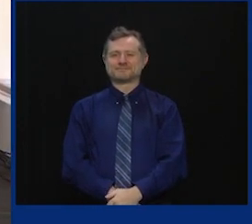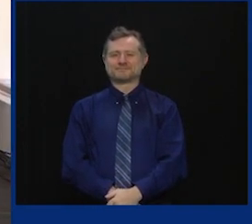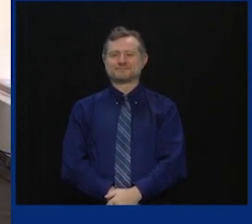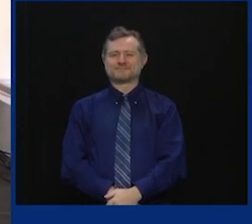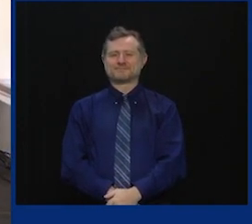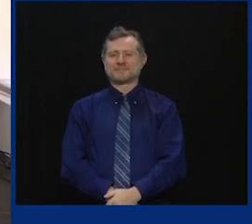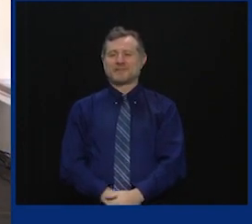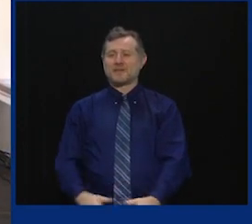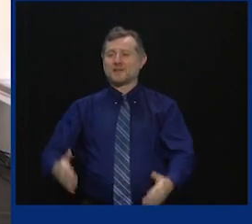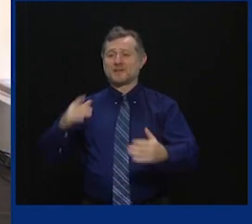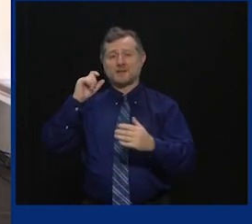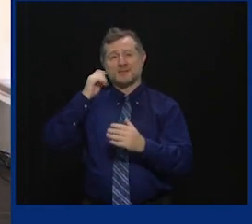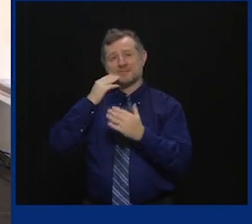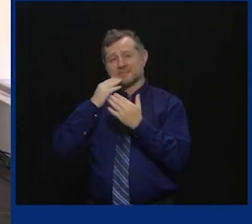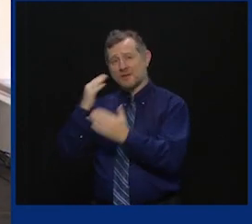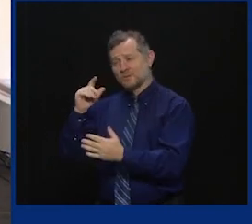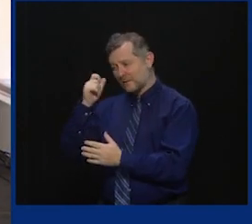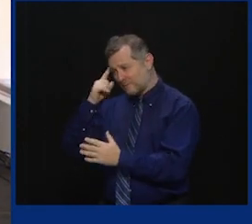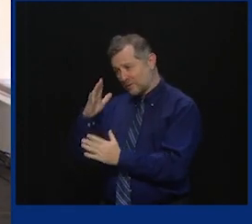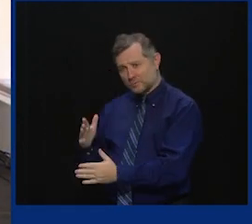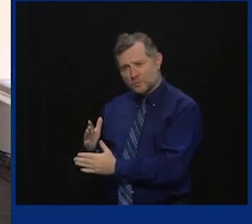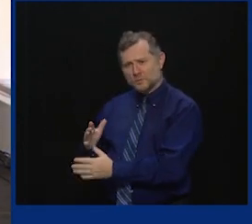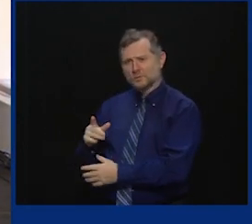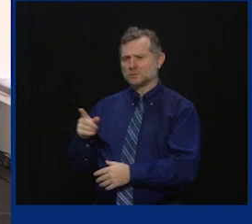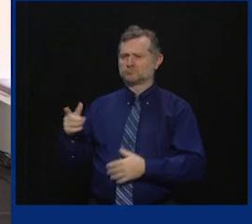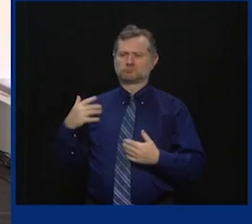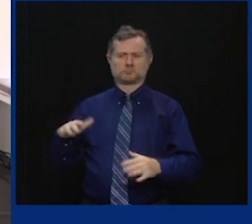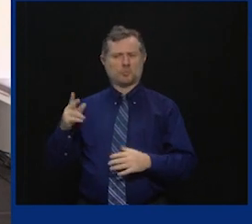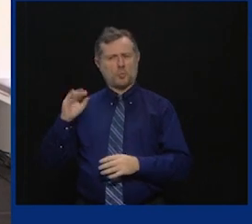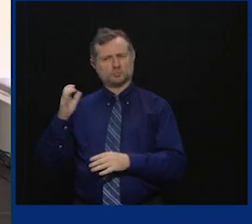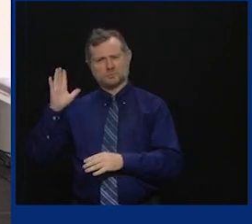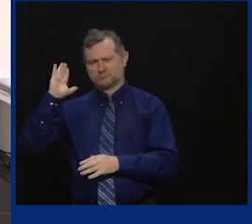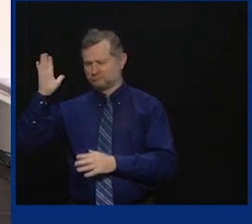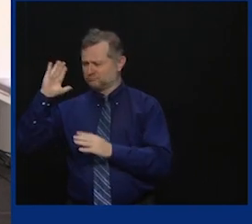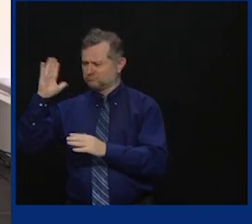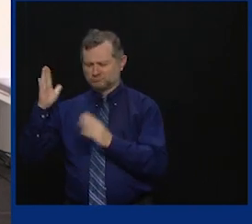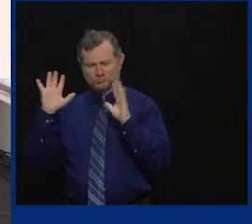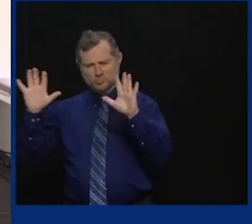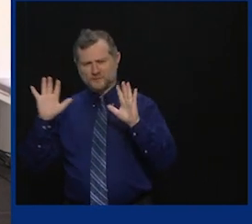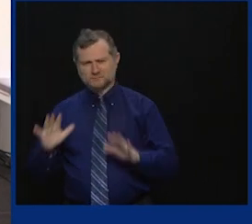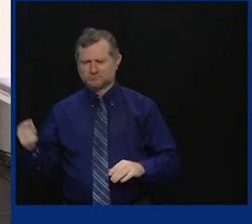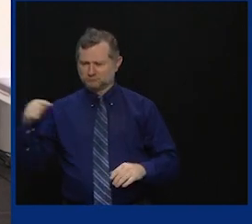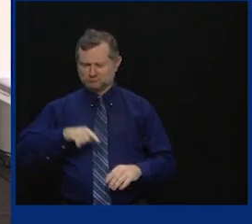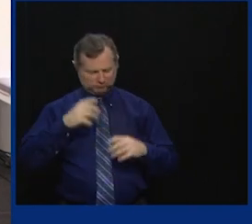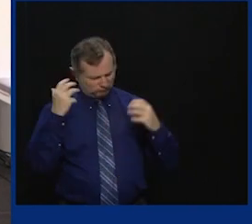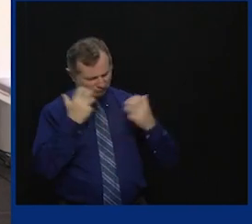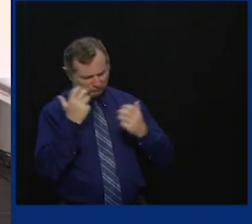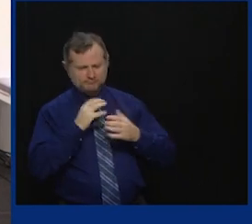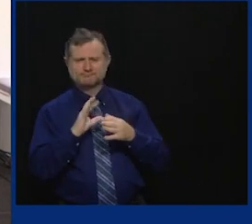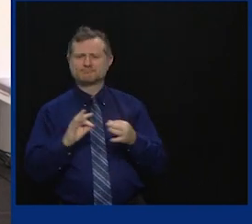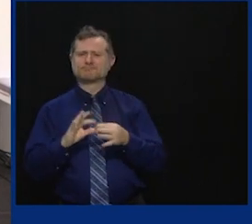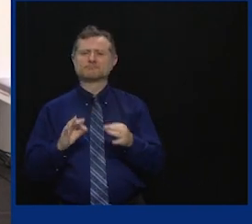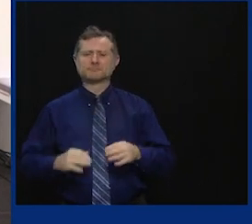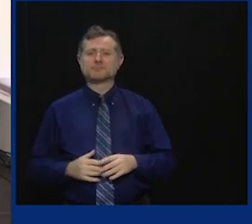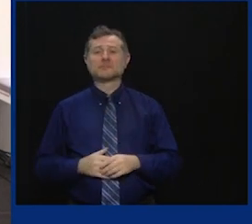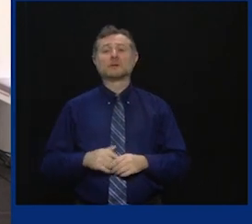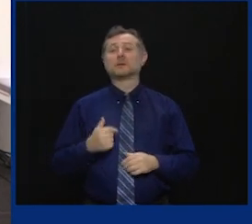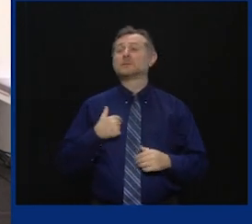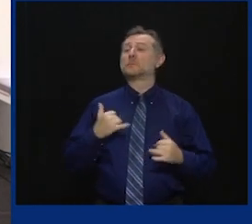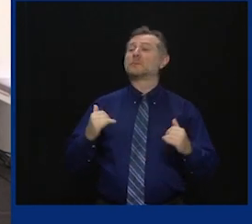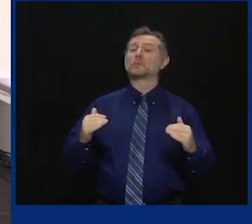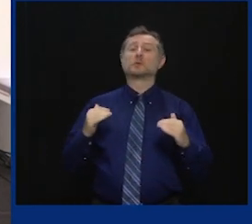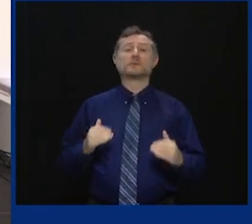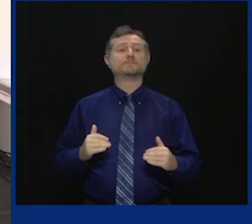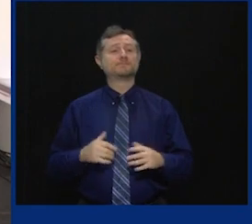Thank you, Governor Kathy Hochul. Those are some great announcements. Wow. All right. Moving on, we have